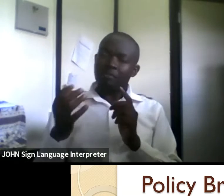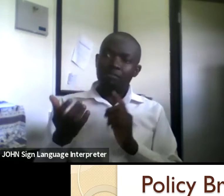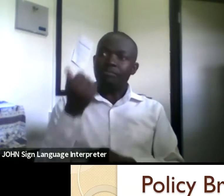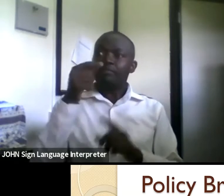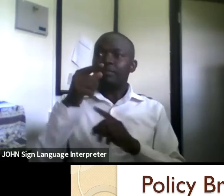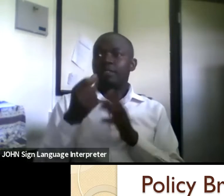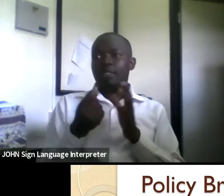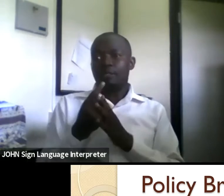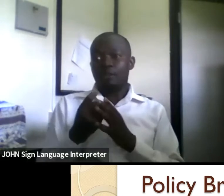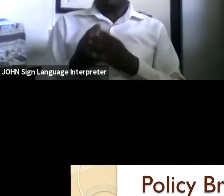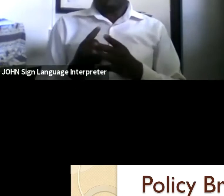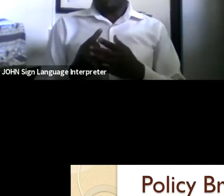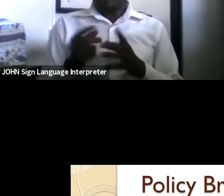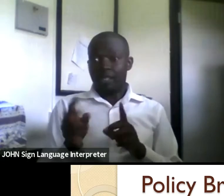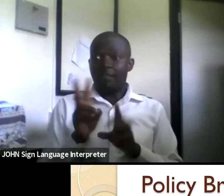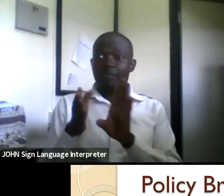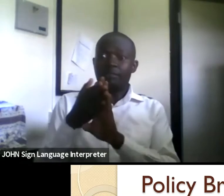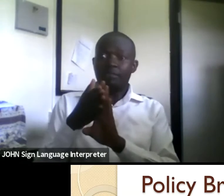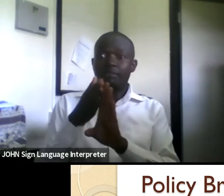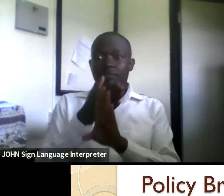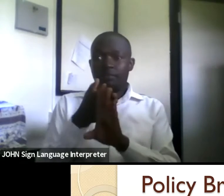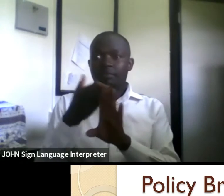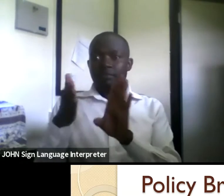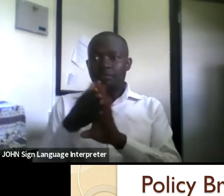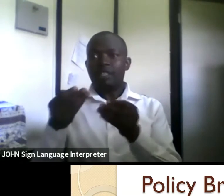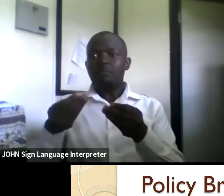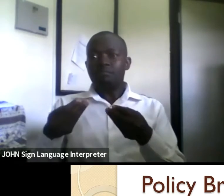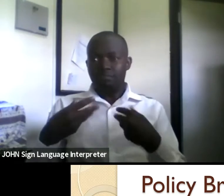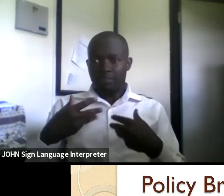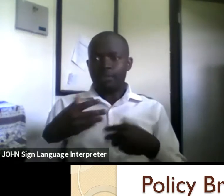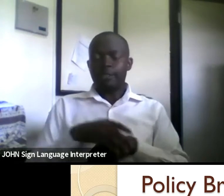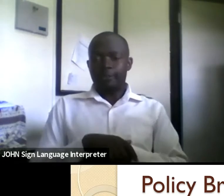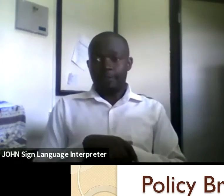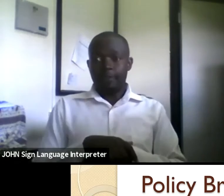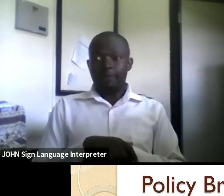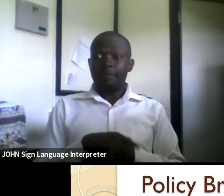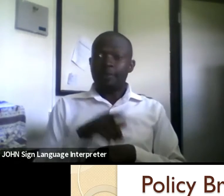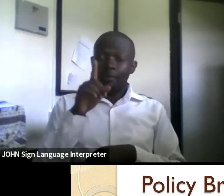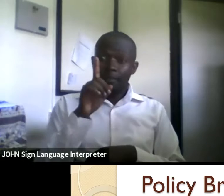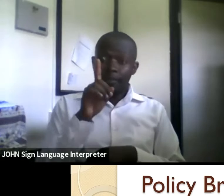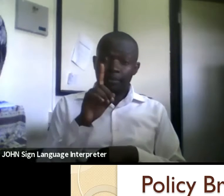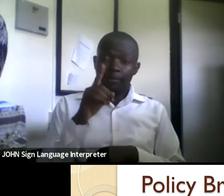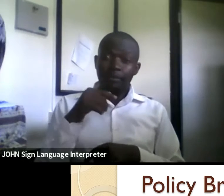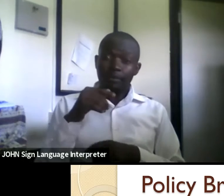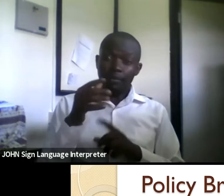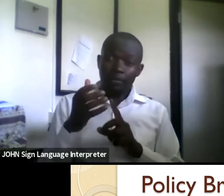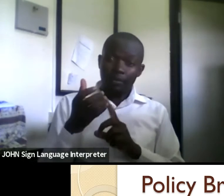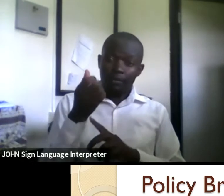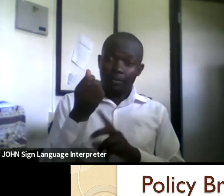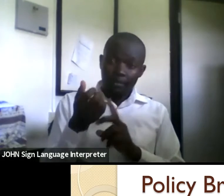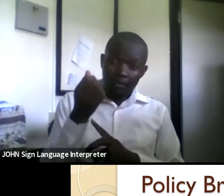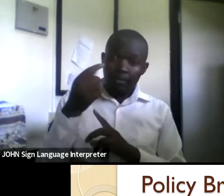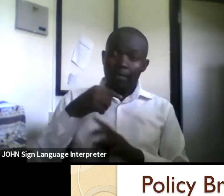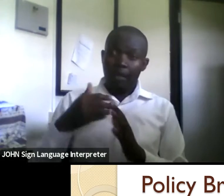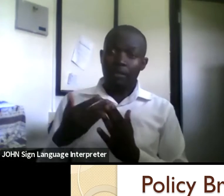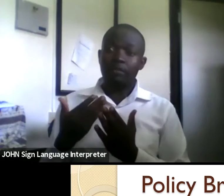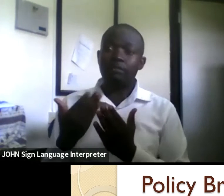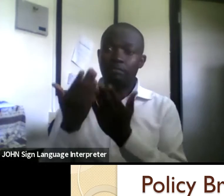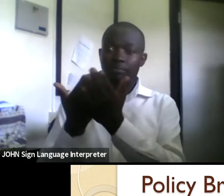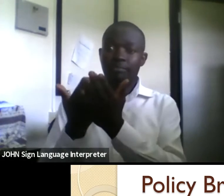well as for the guidance that we received. In fact, for me, it's an honor to present this policy